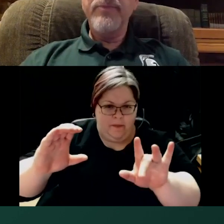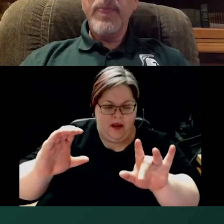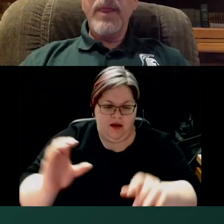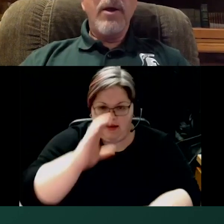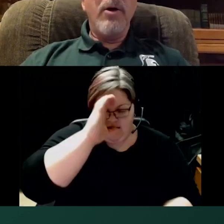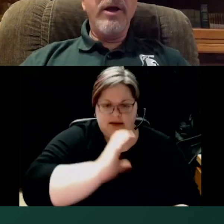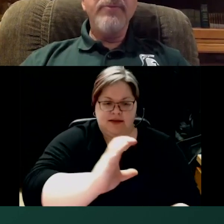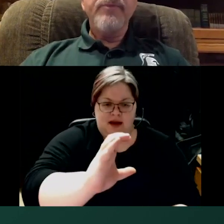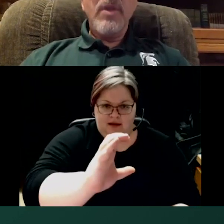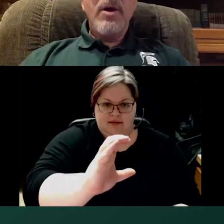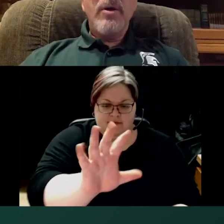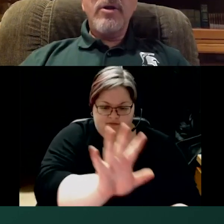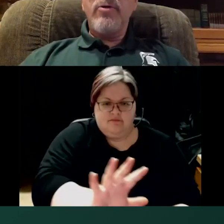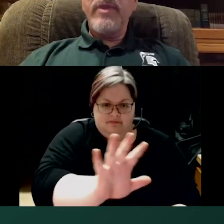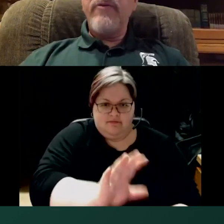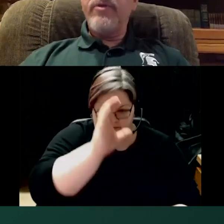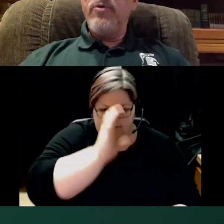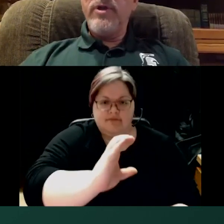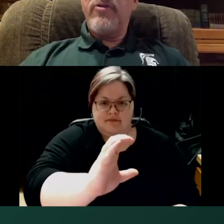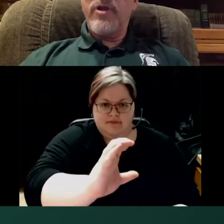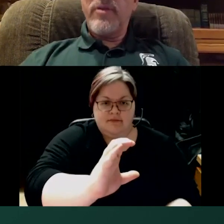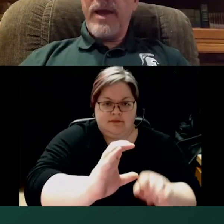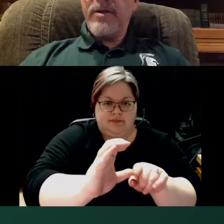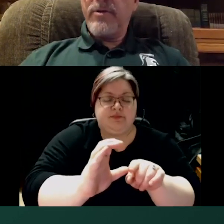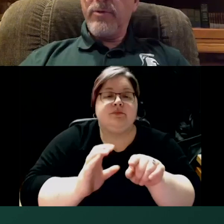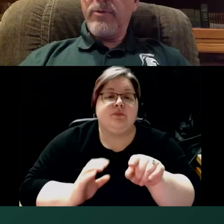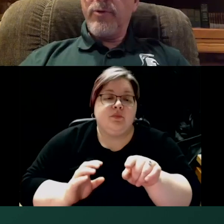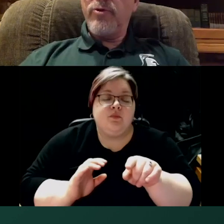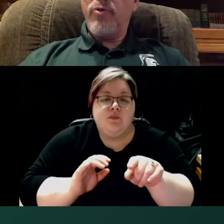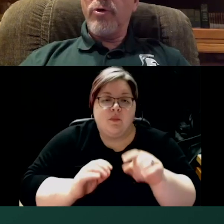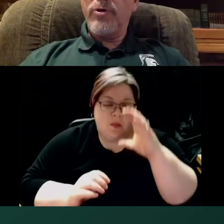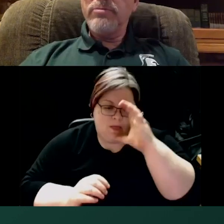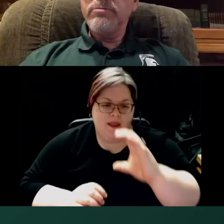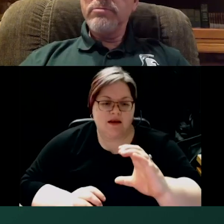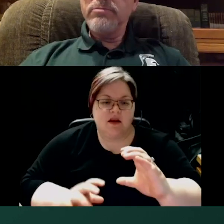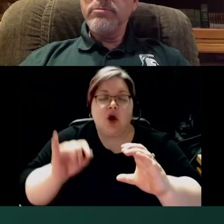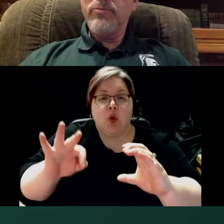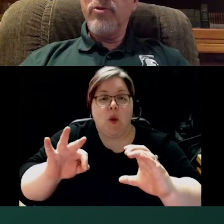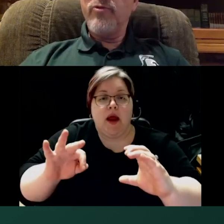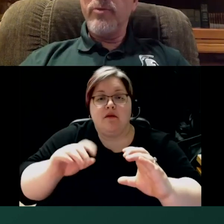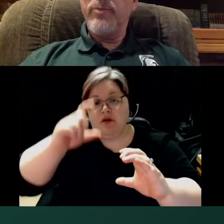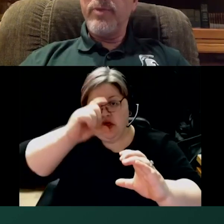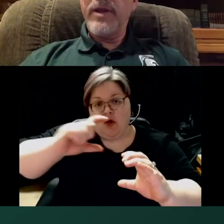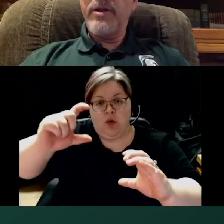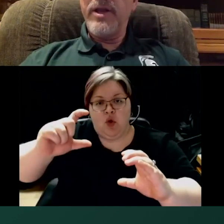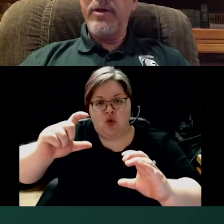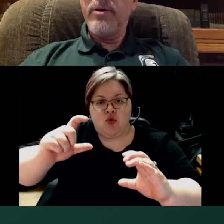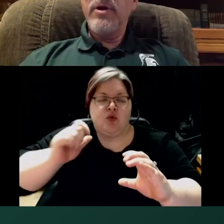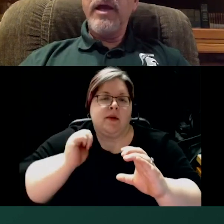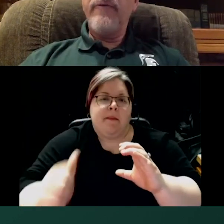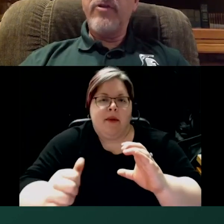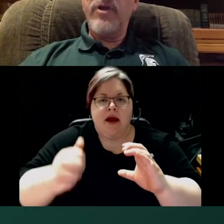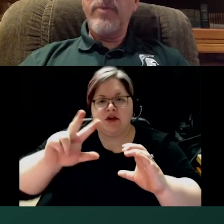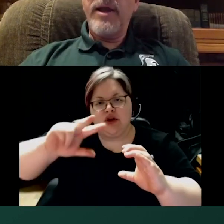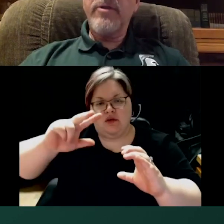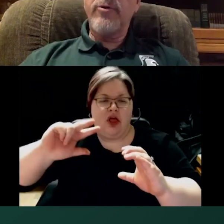here. Okay. So if the moon is just past third quarter, which would place it here,